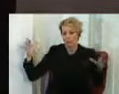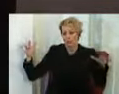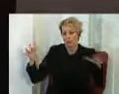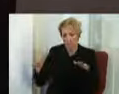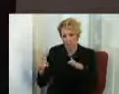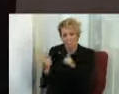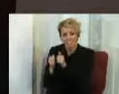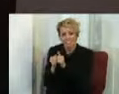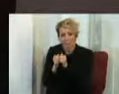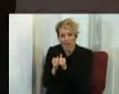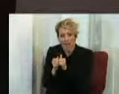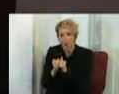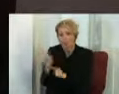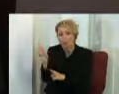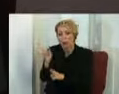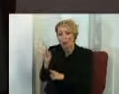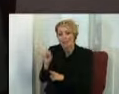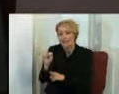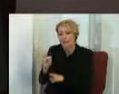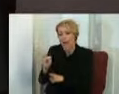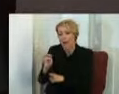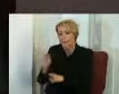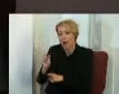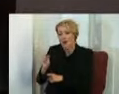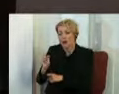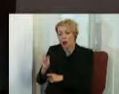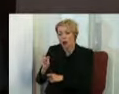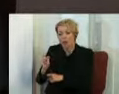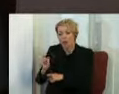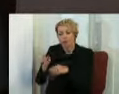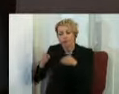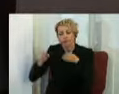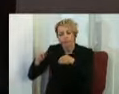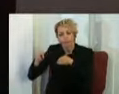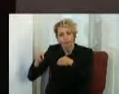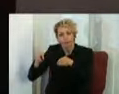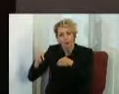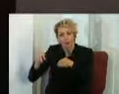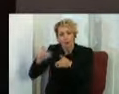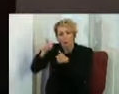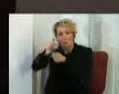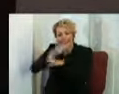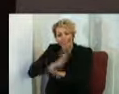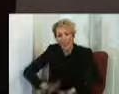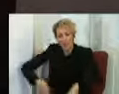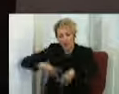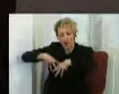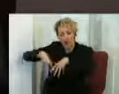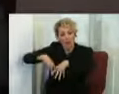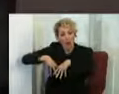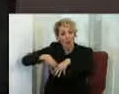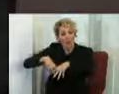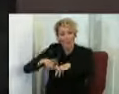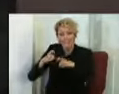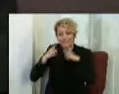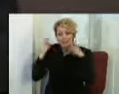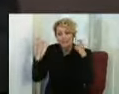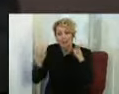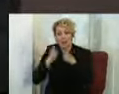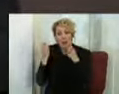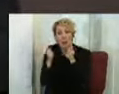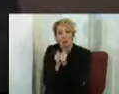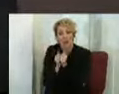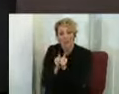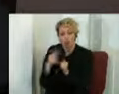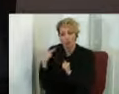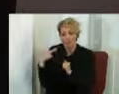Boulevard down in West Hollywood. We will bless the parade route, and we will celebrate with our religious partners what